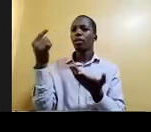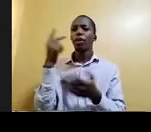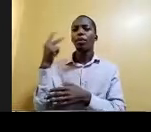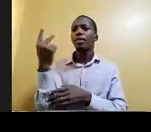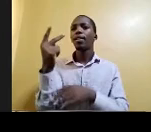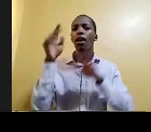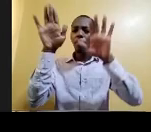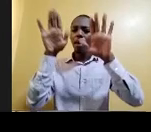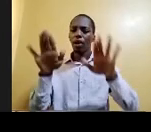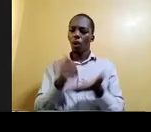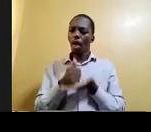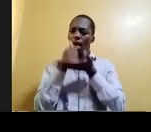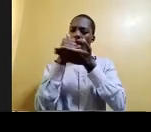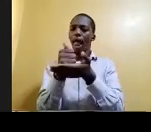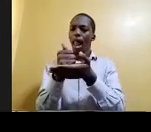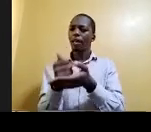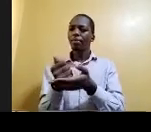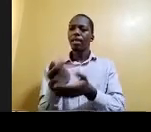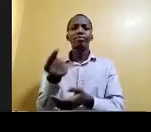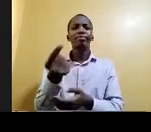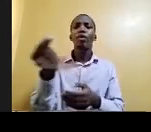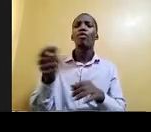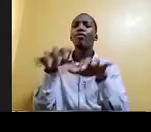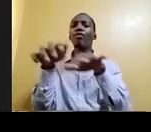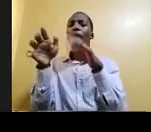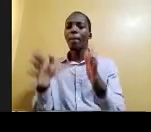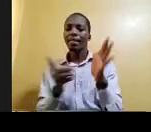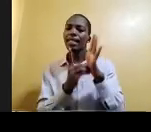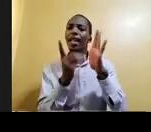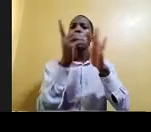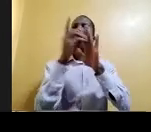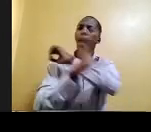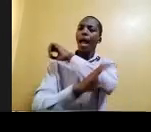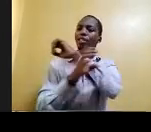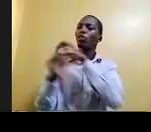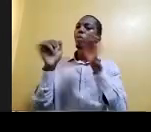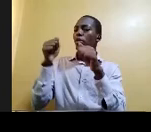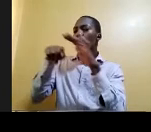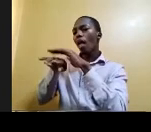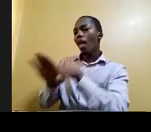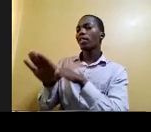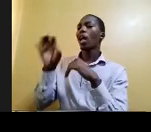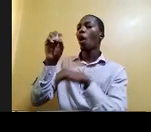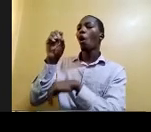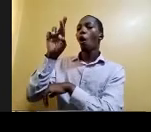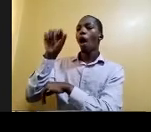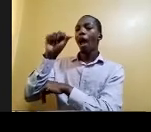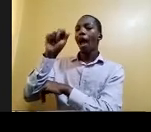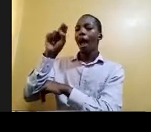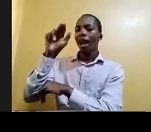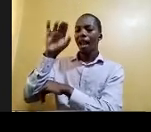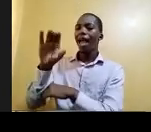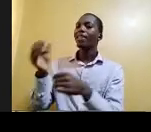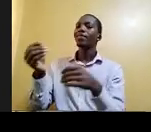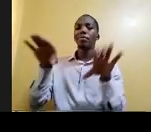for farmers in developing countries enter organic value chains and become part of sort of global providers